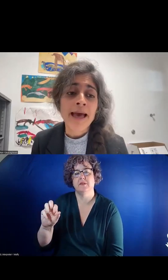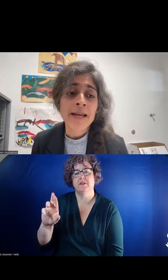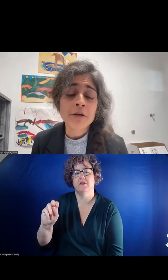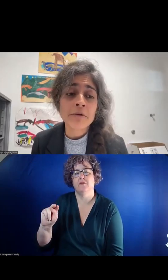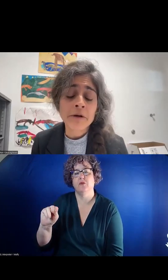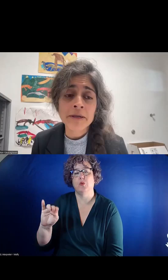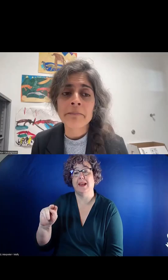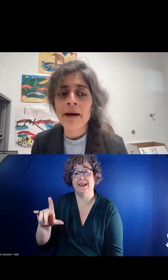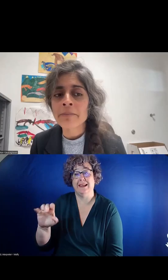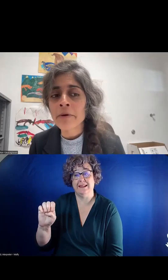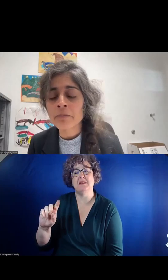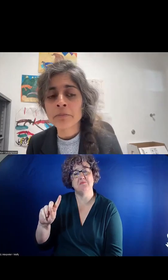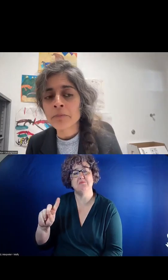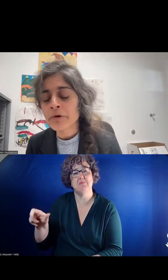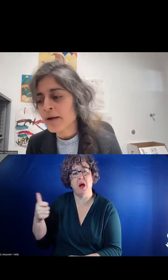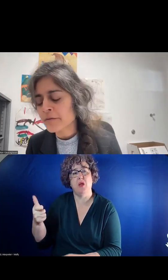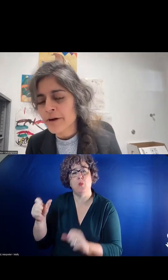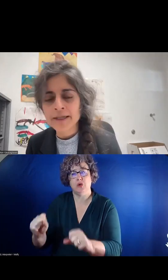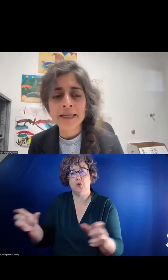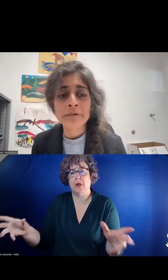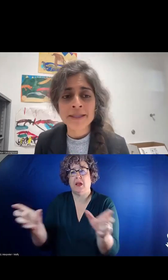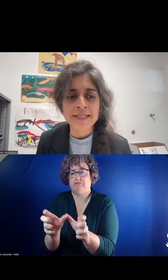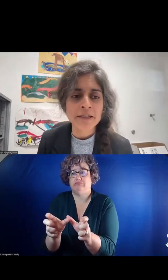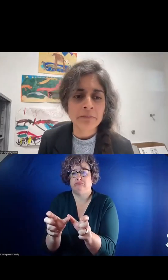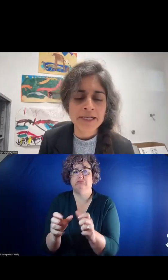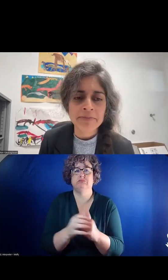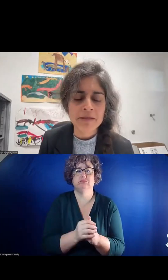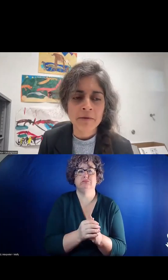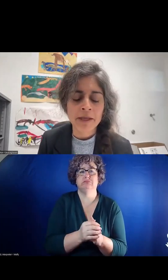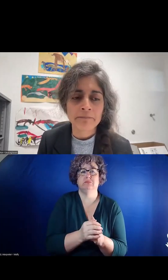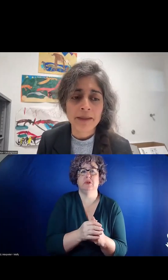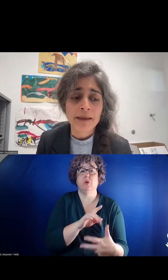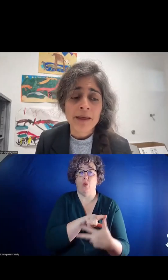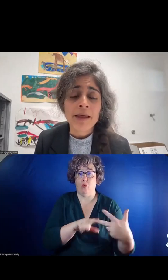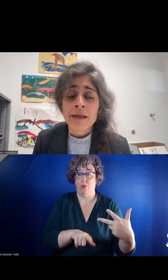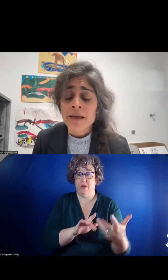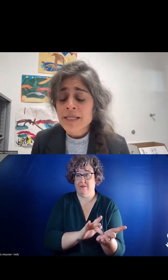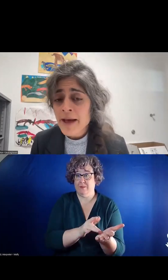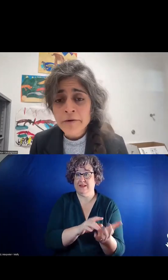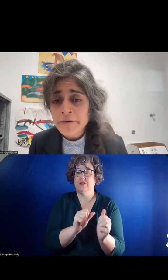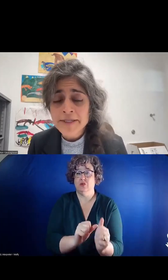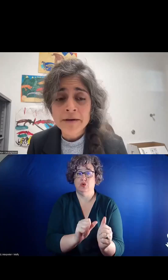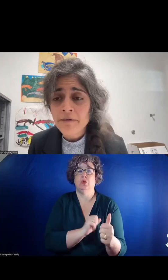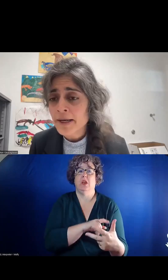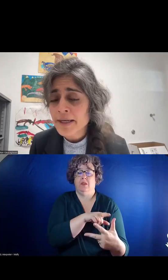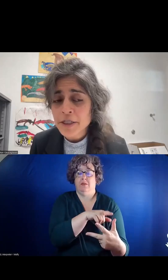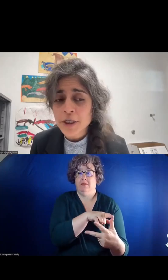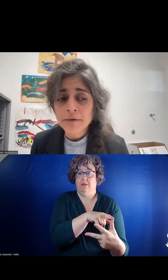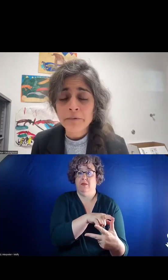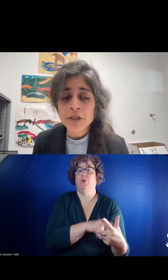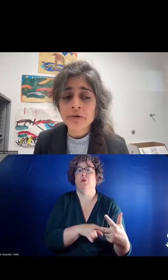cessation, and you could combine both bupropion and varenicline with nicotine replacement therapy. Tobacco use is a